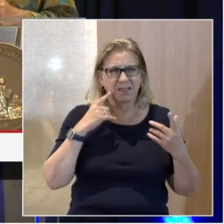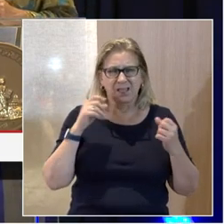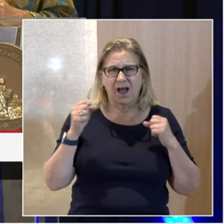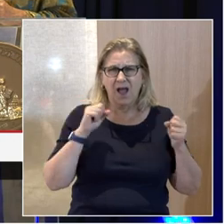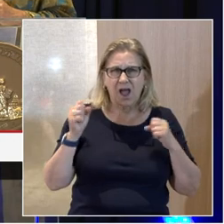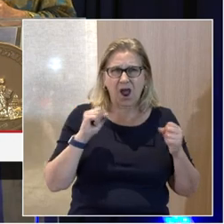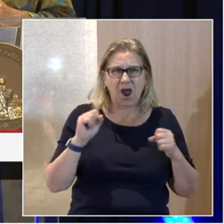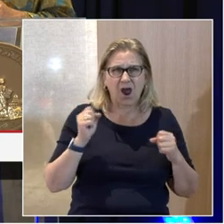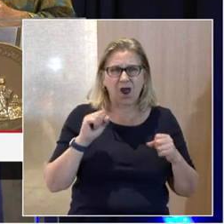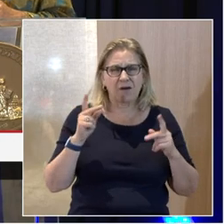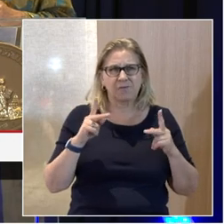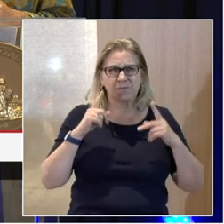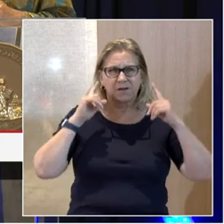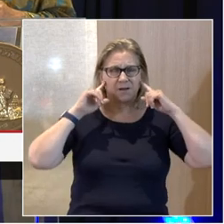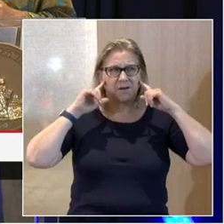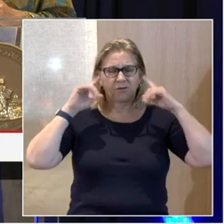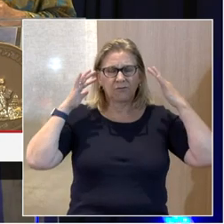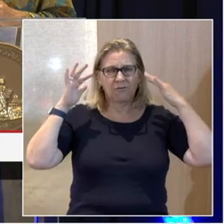Mm-hmm. Yeah.